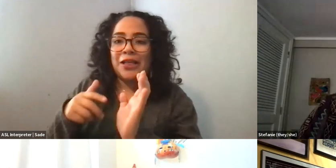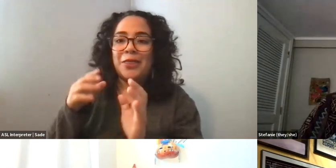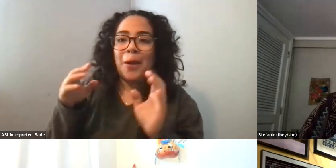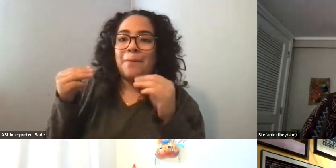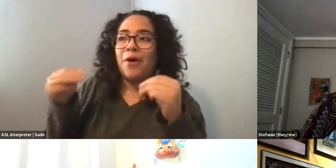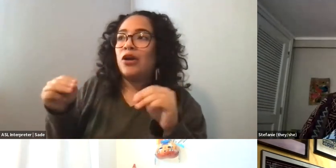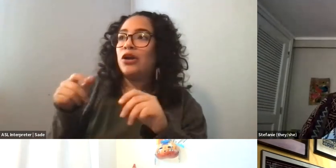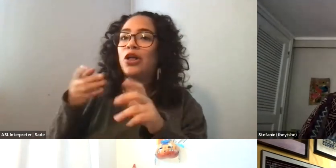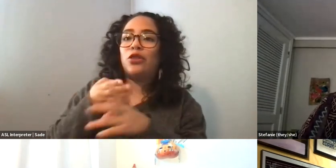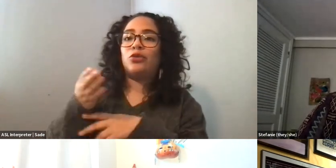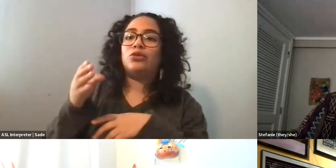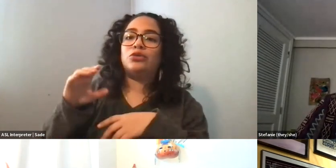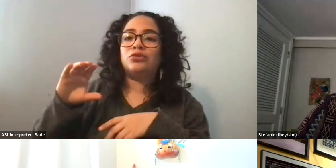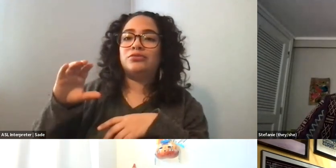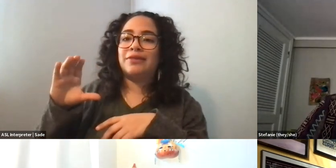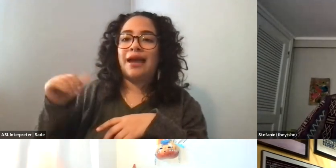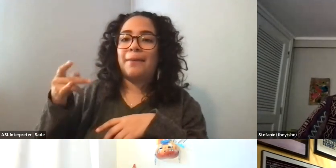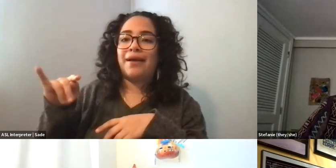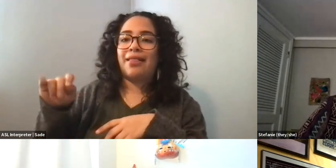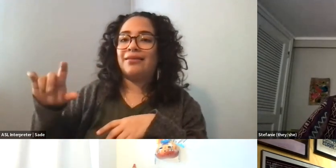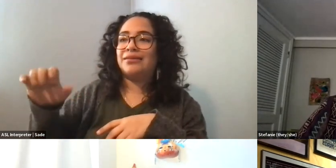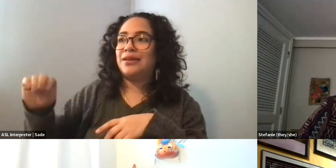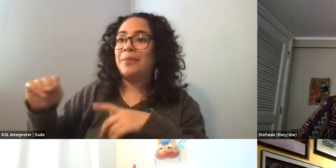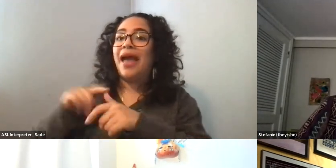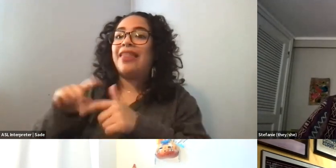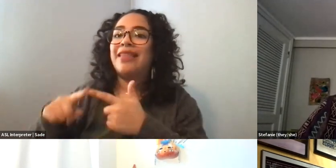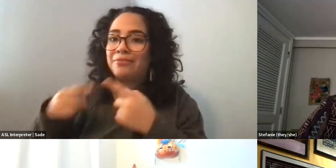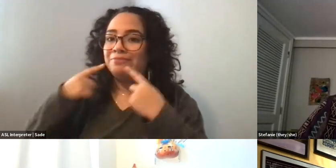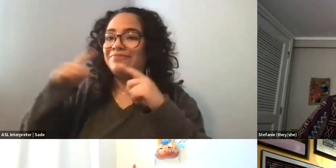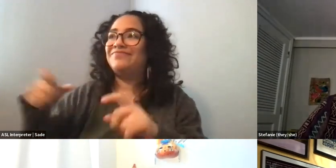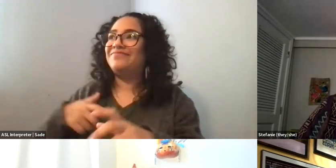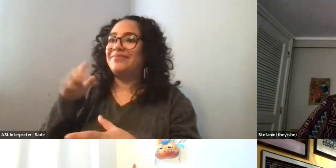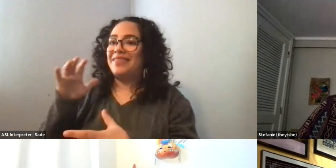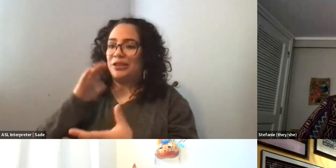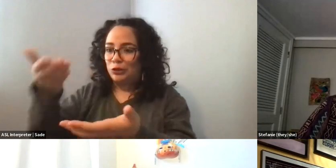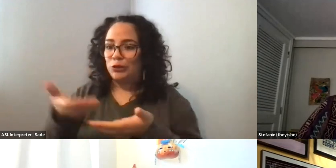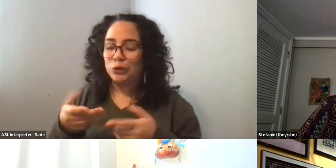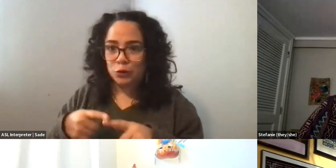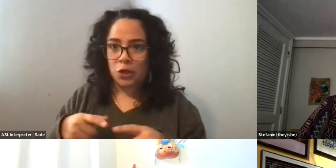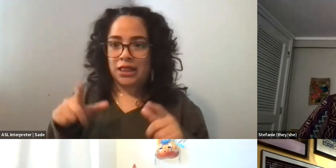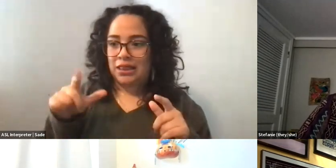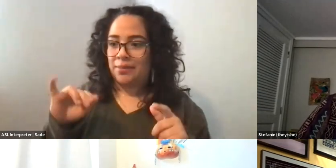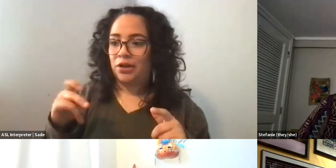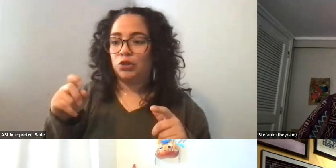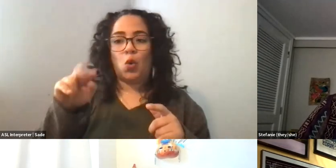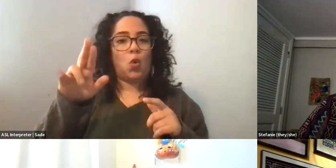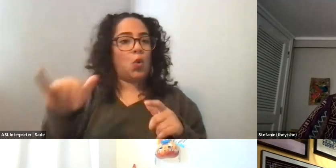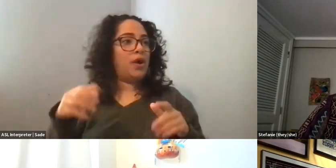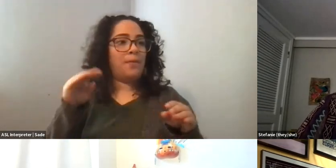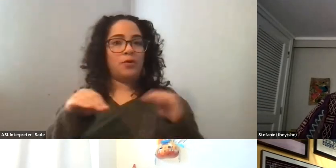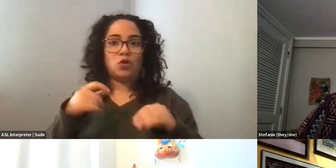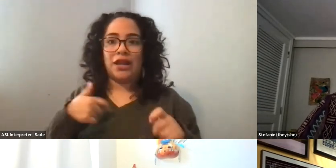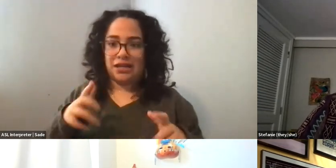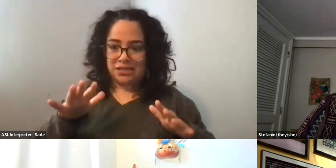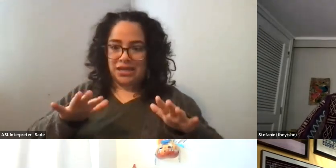vastly reproduced, right? And then that's how I got introduced to liberatory movement and spaces. So I had to really unwork a lot of that